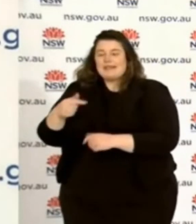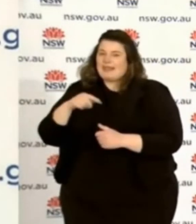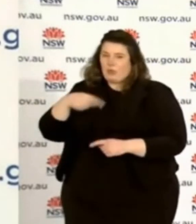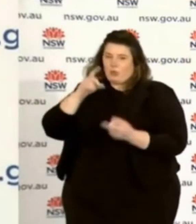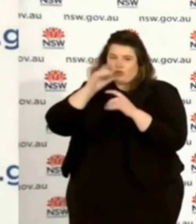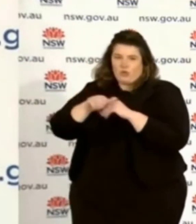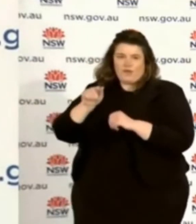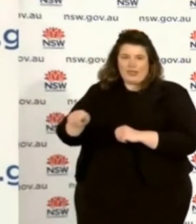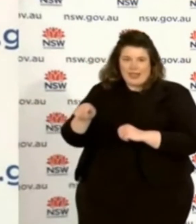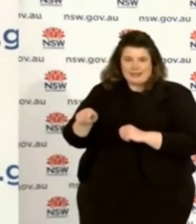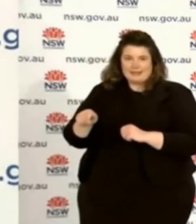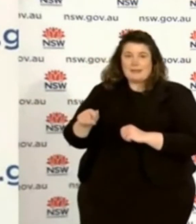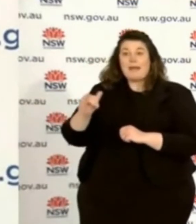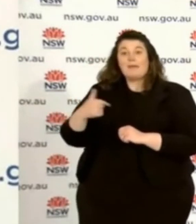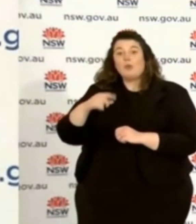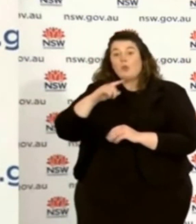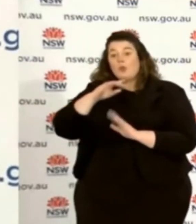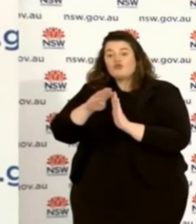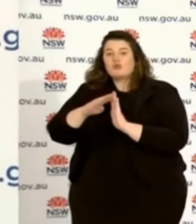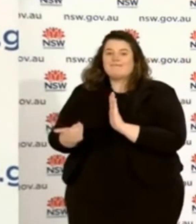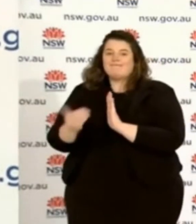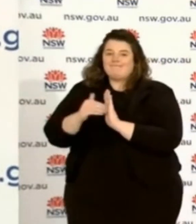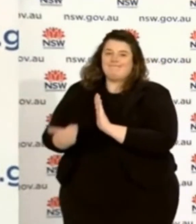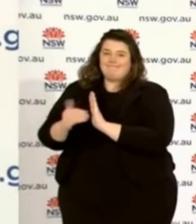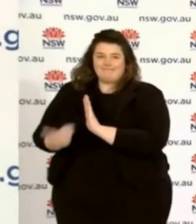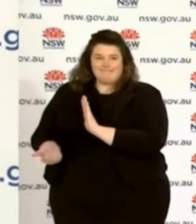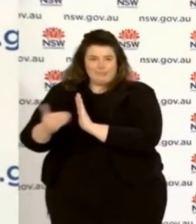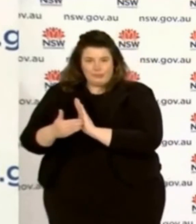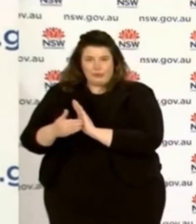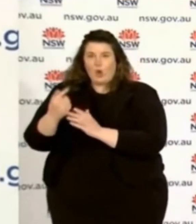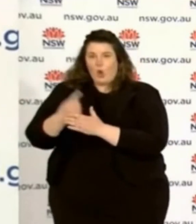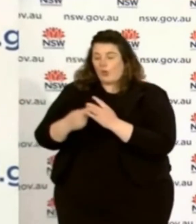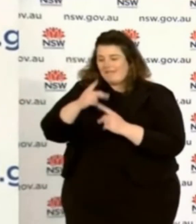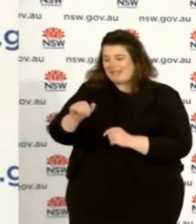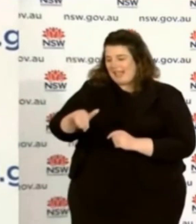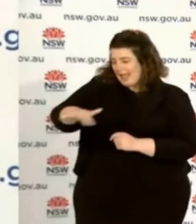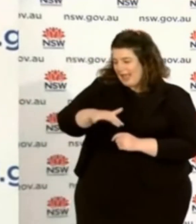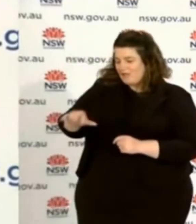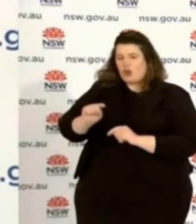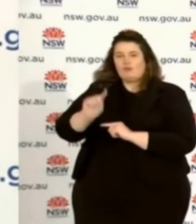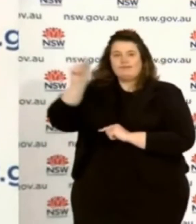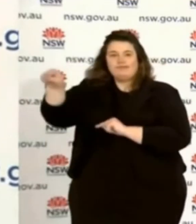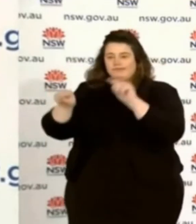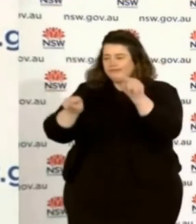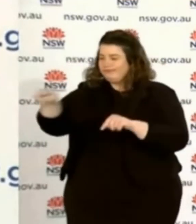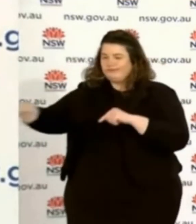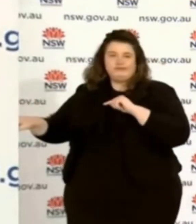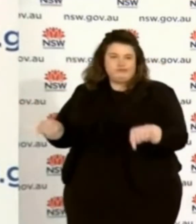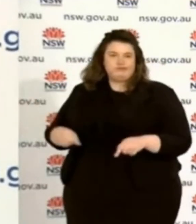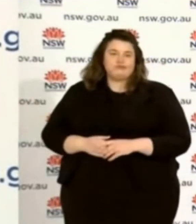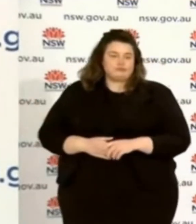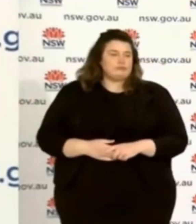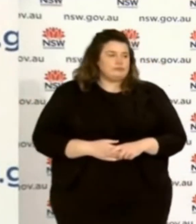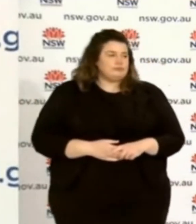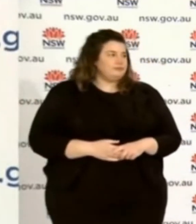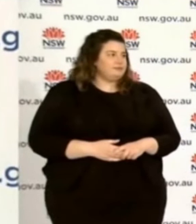and perhaps require people to go out, eat out locally, as opposed to having the freedom to move around the state. I'll